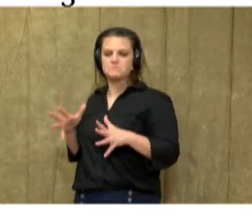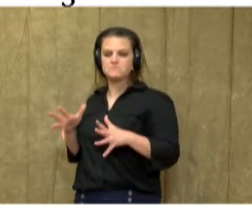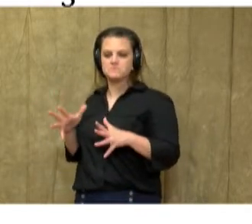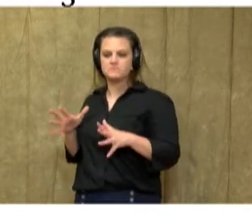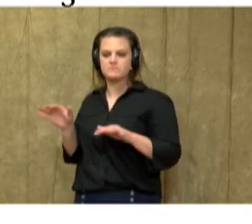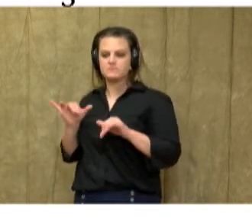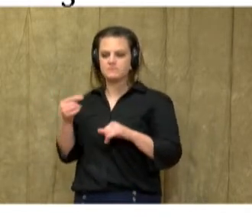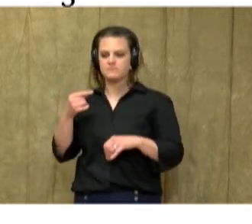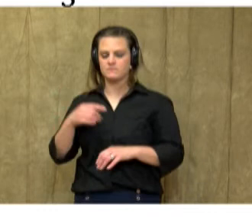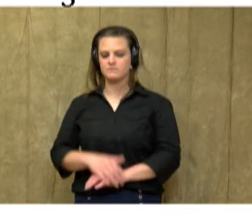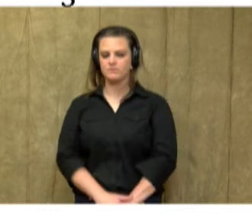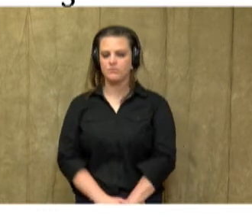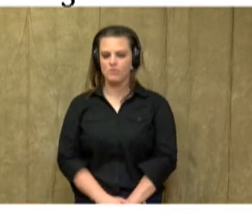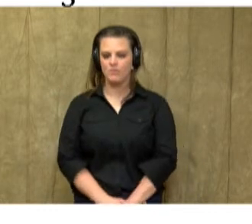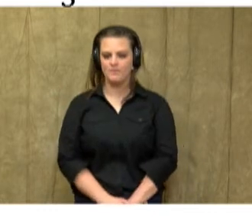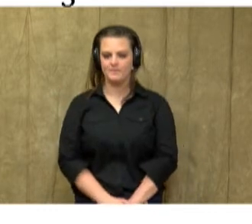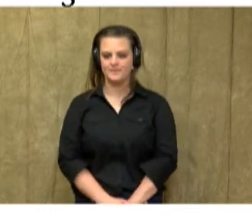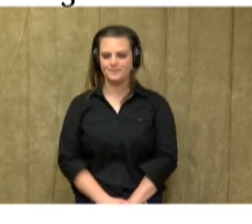well.